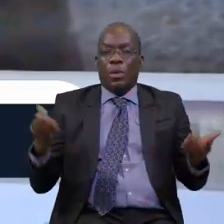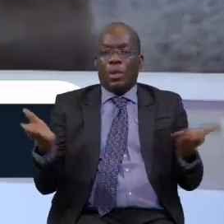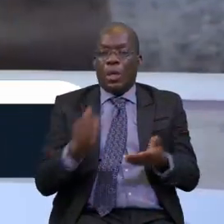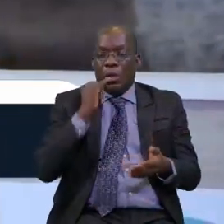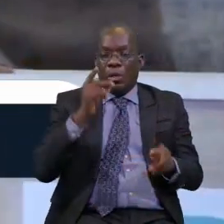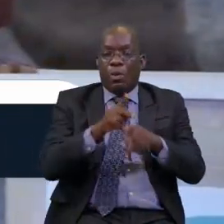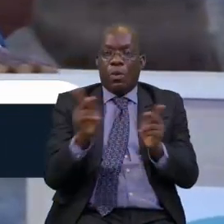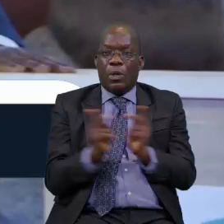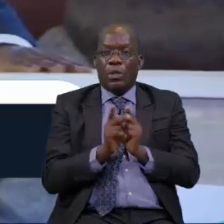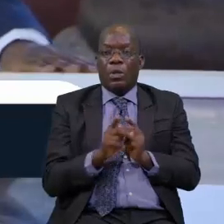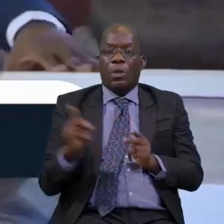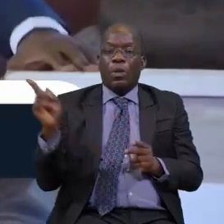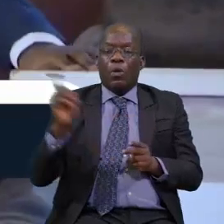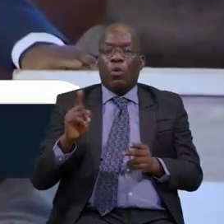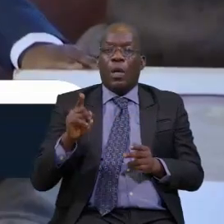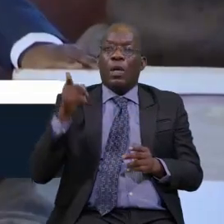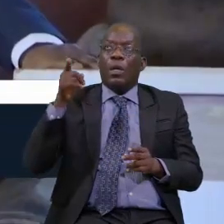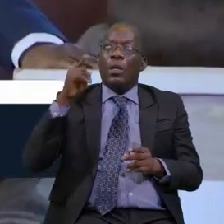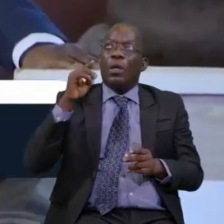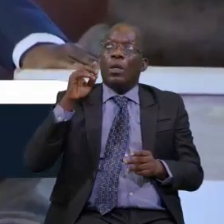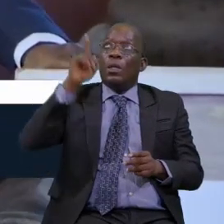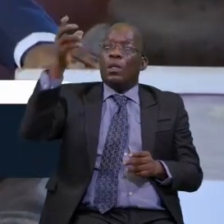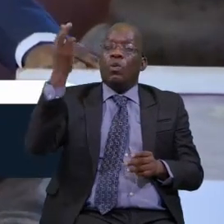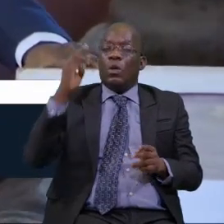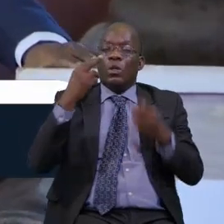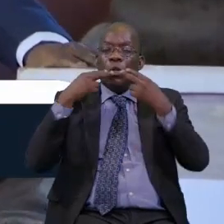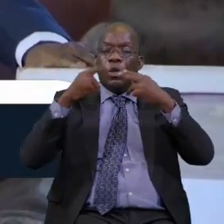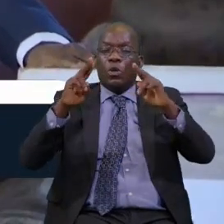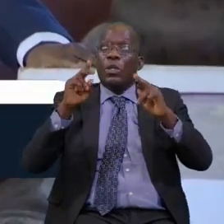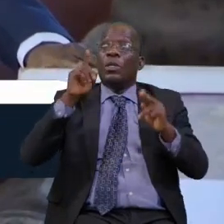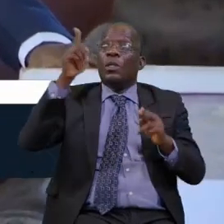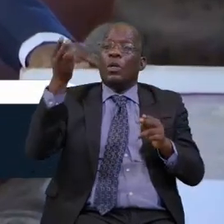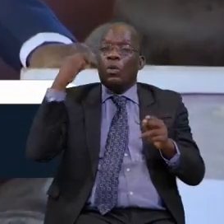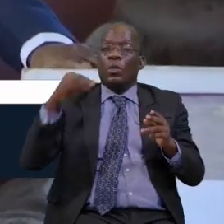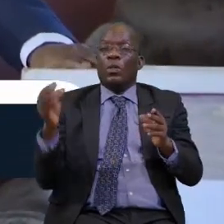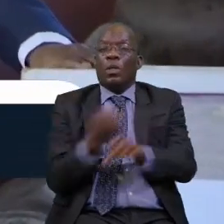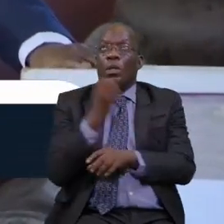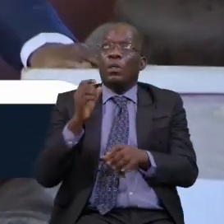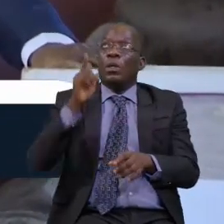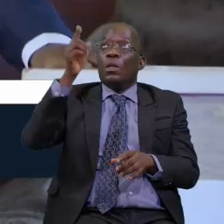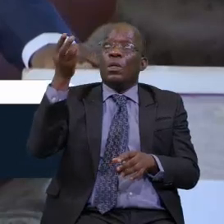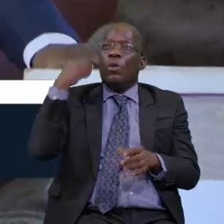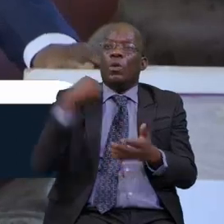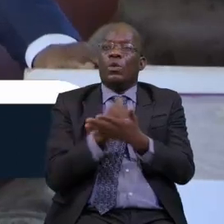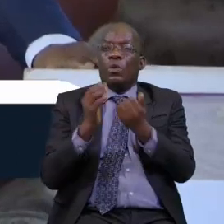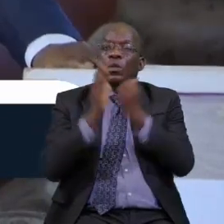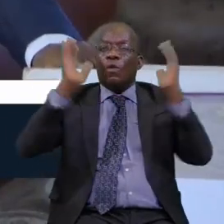he was innocent, he was taken, he was crucified, he was killed.